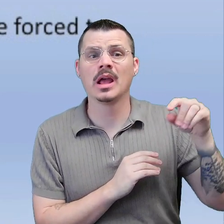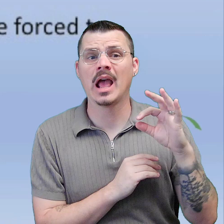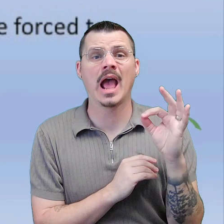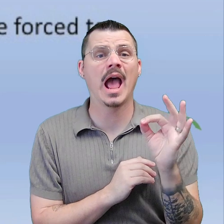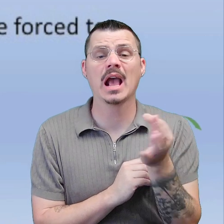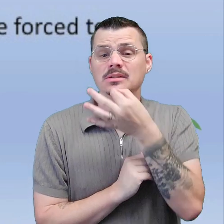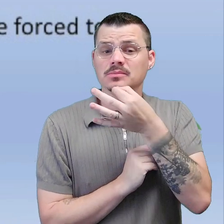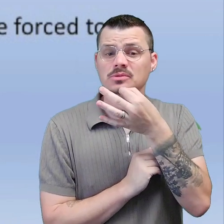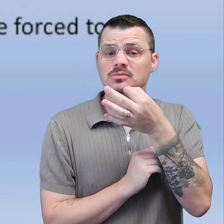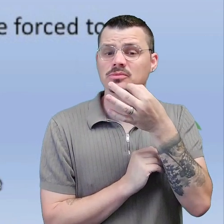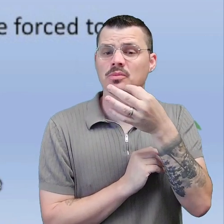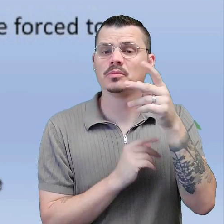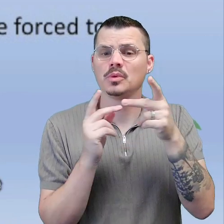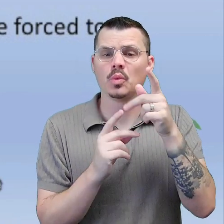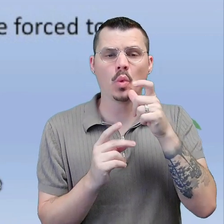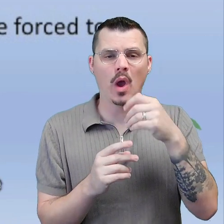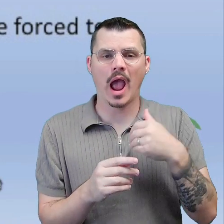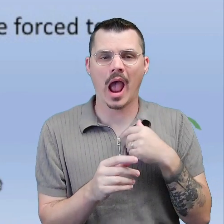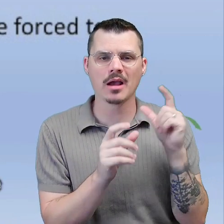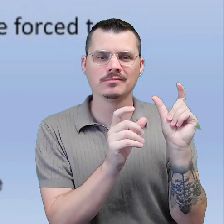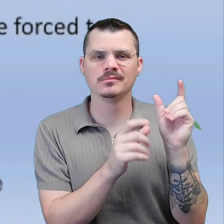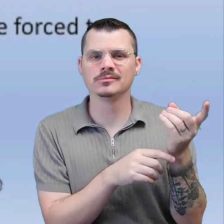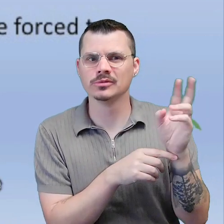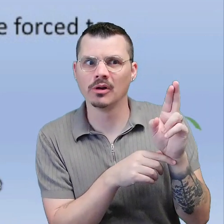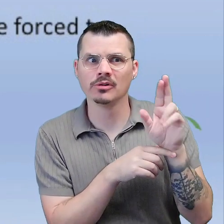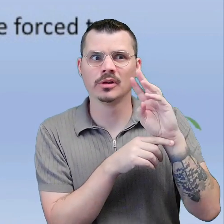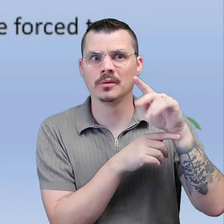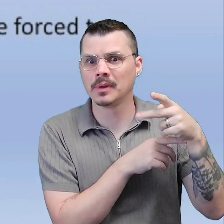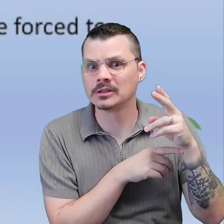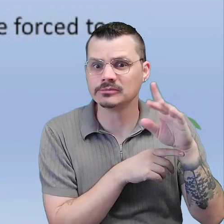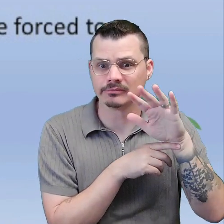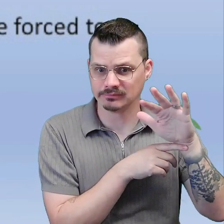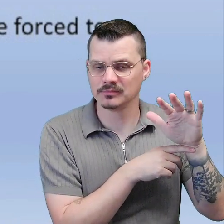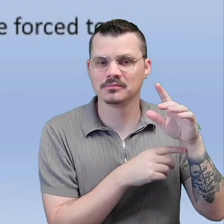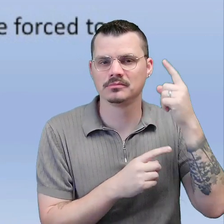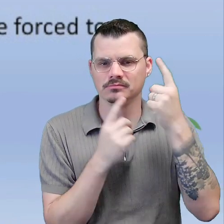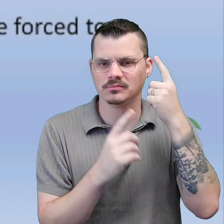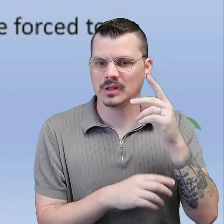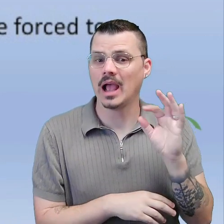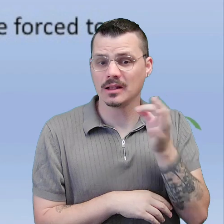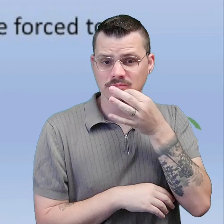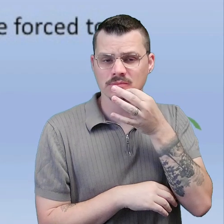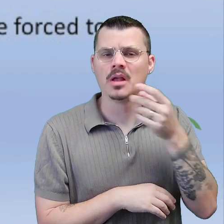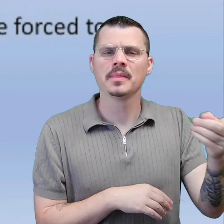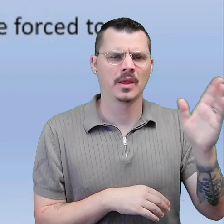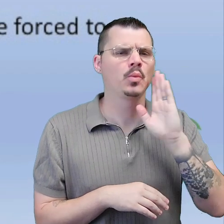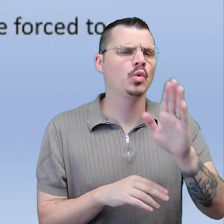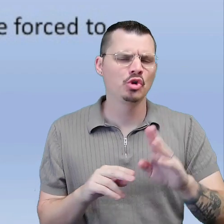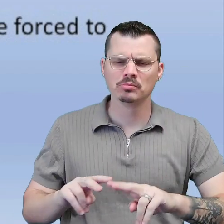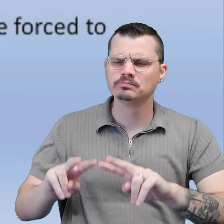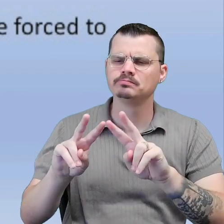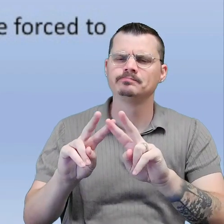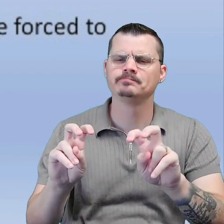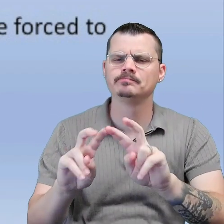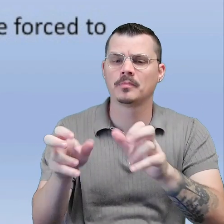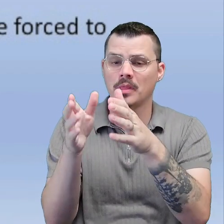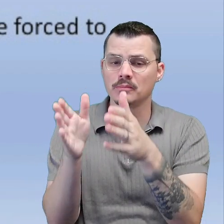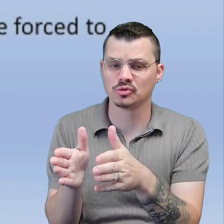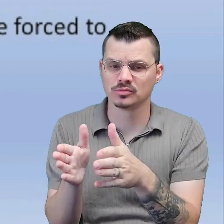experts, people with letters after their name were considered to be experts, examined the person.